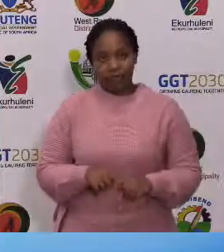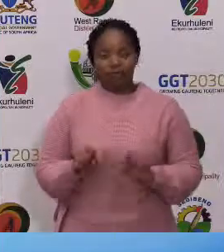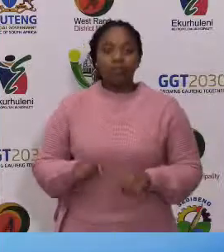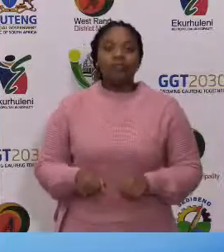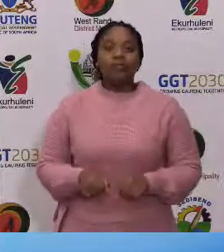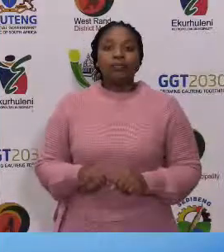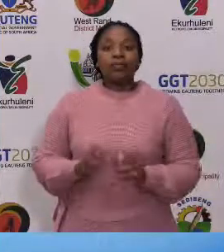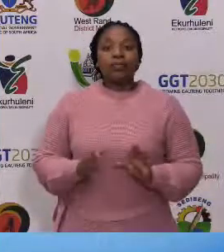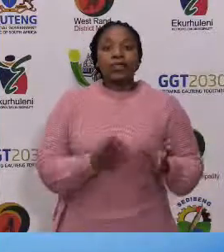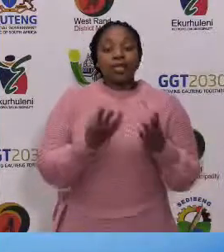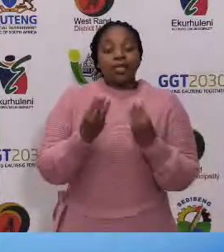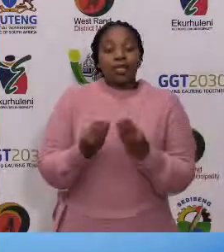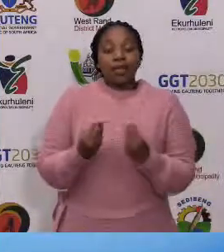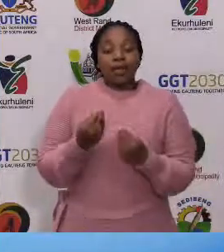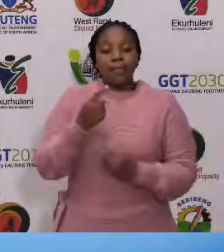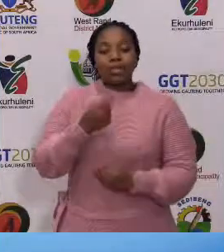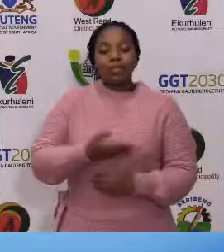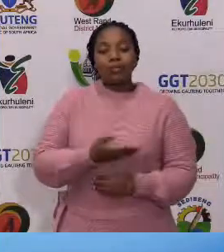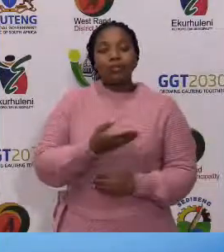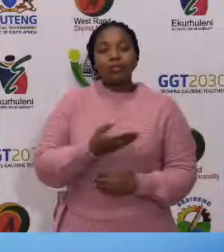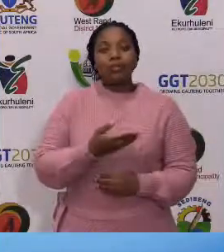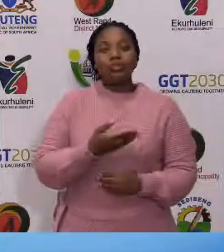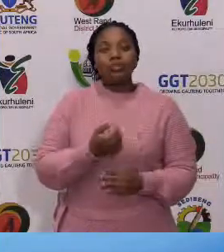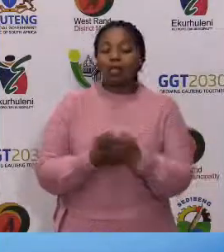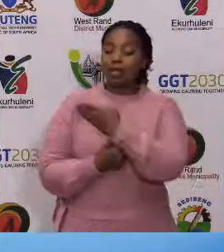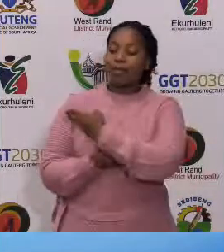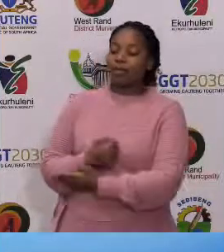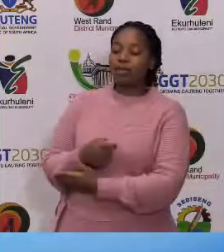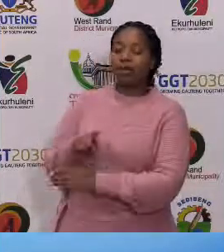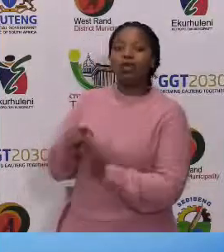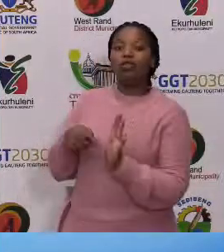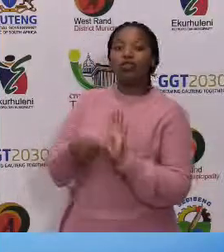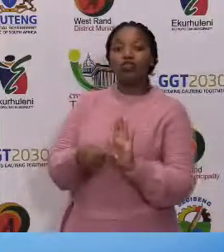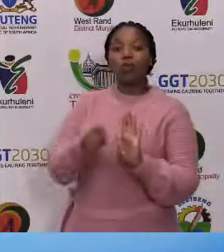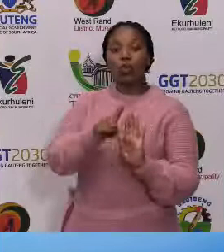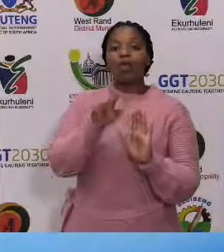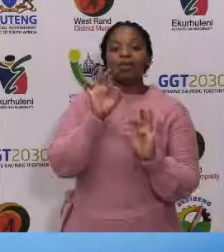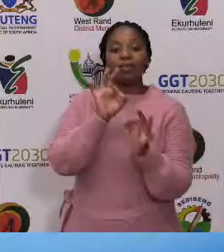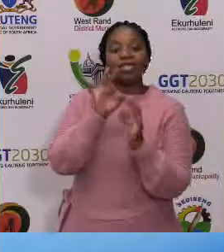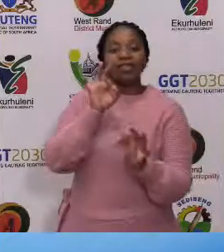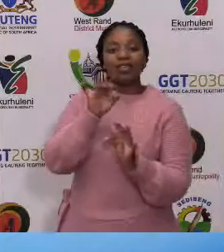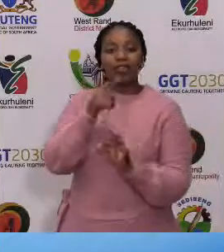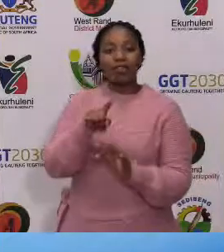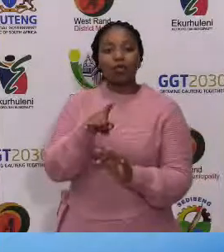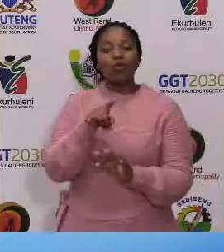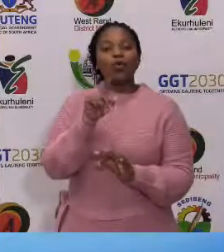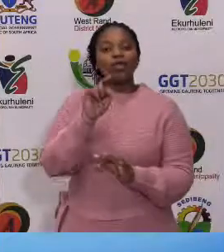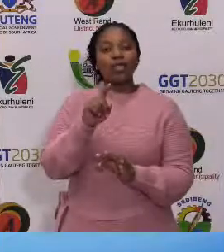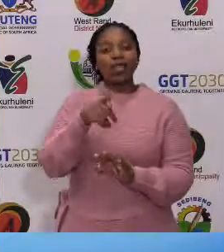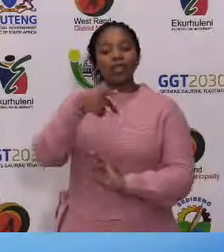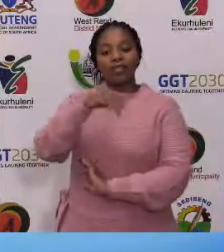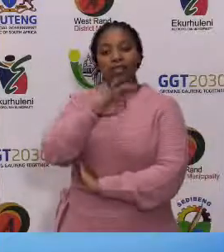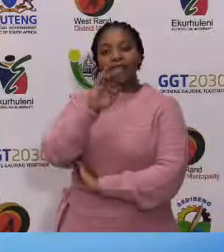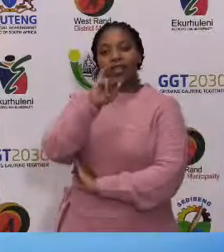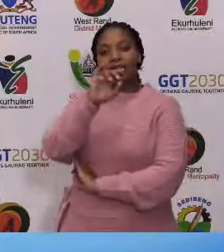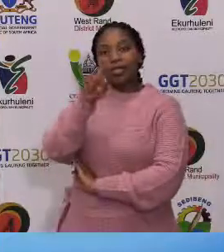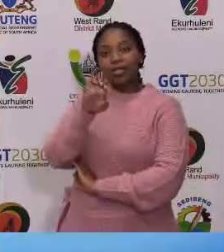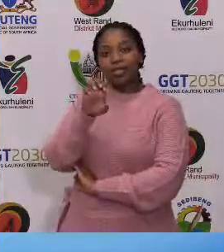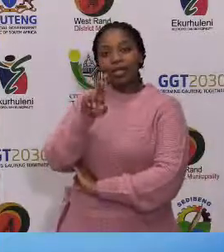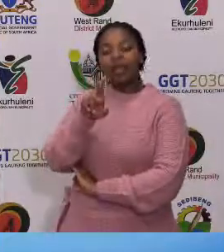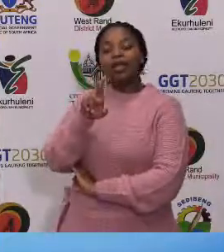So these are the number of sites that are allocated specifically for the Pfizer vaccination. We've got 21 of